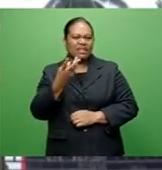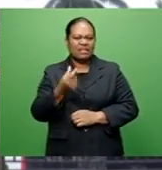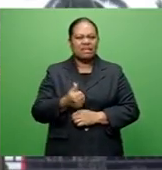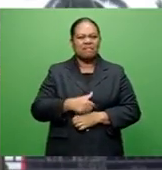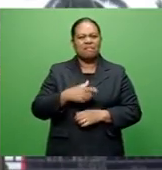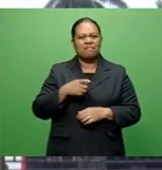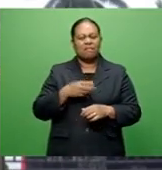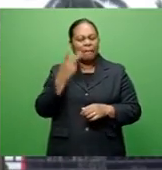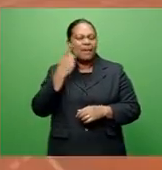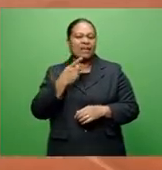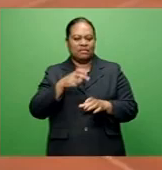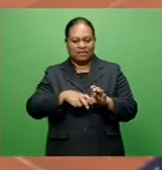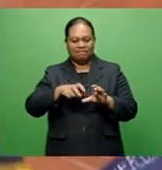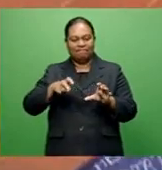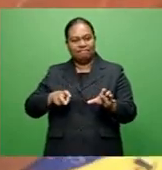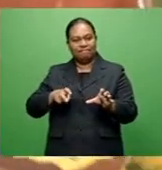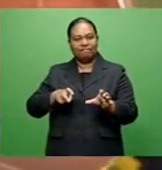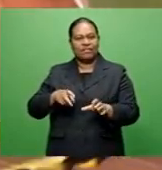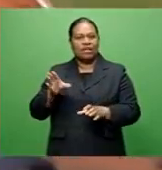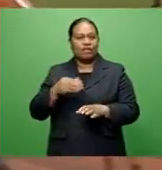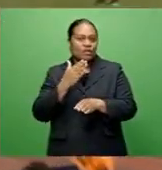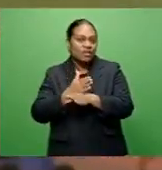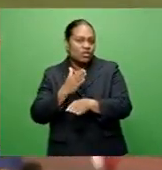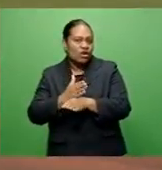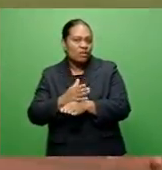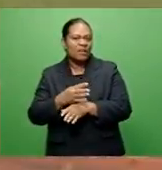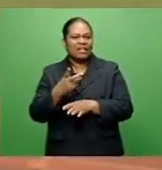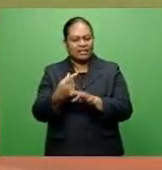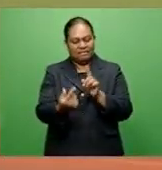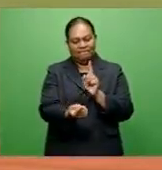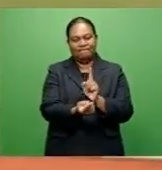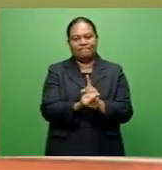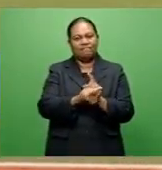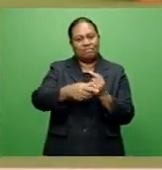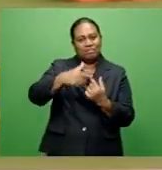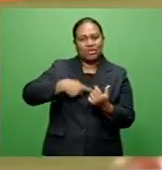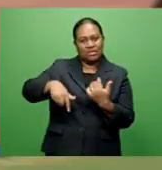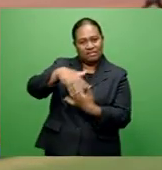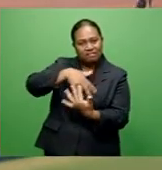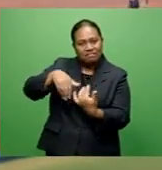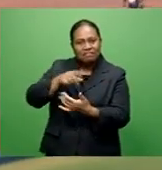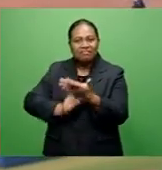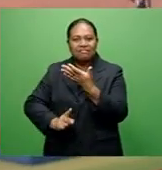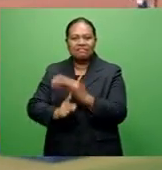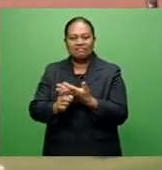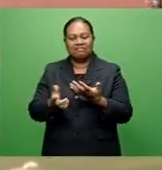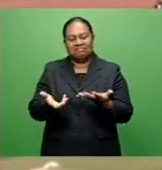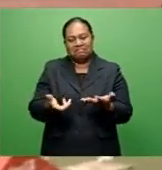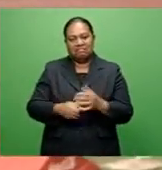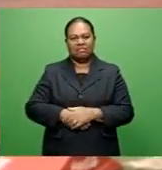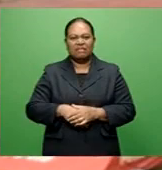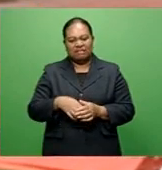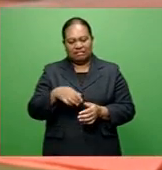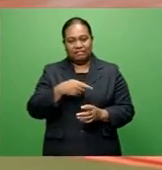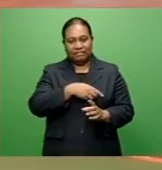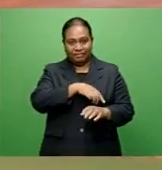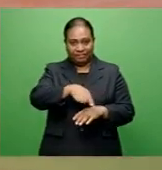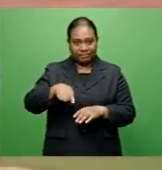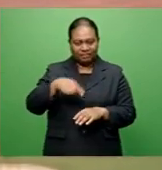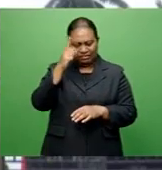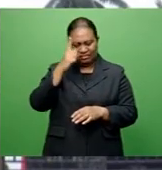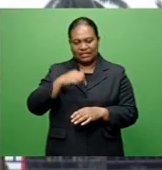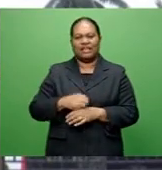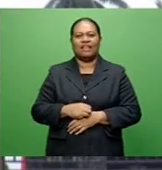off, and currently we've been facing a lot of cyclones. This is something that I'm sure